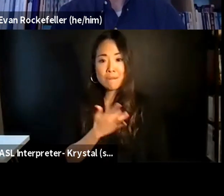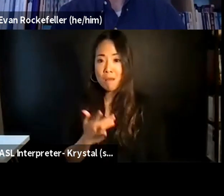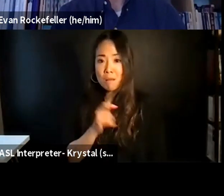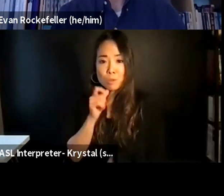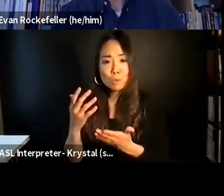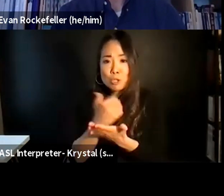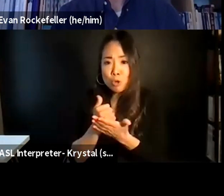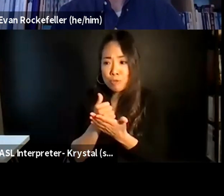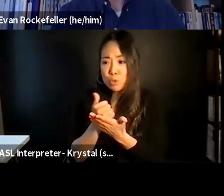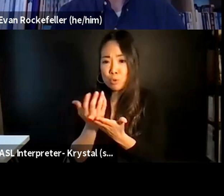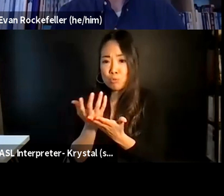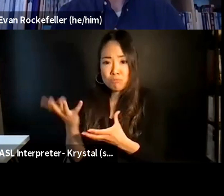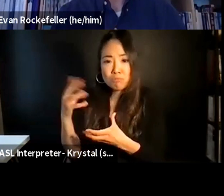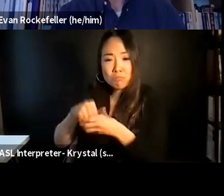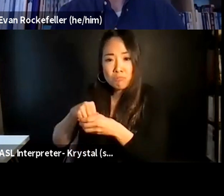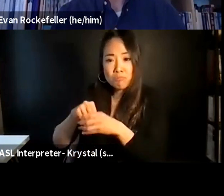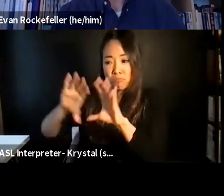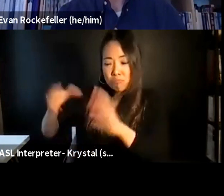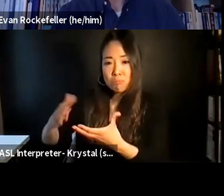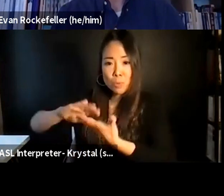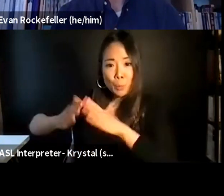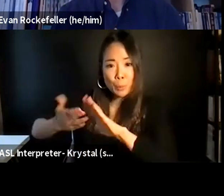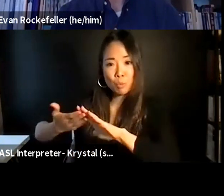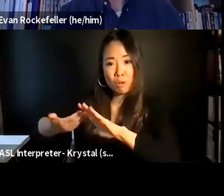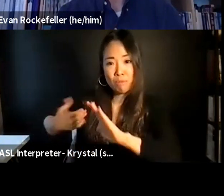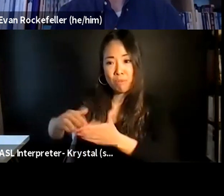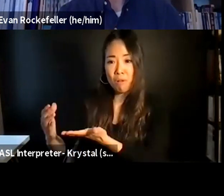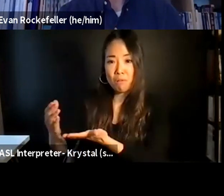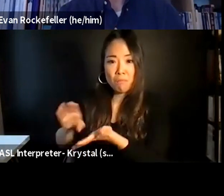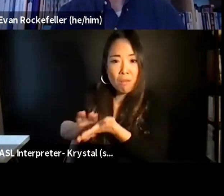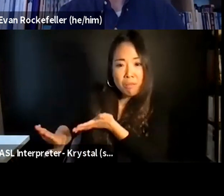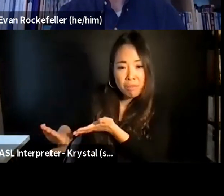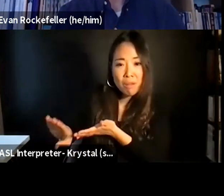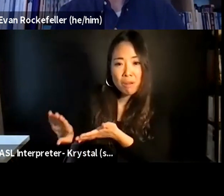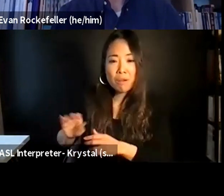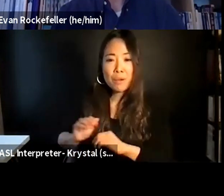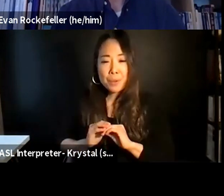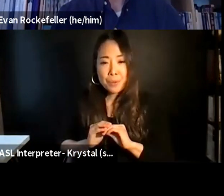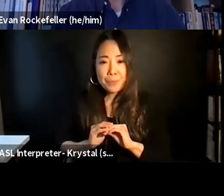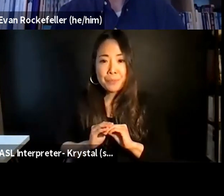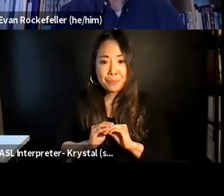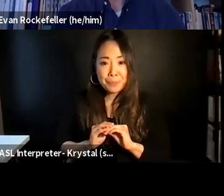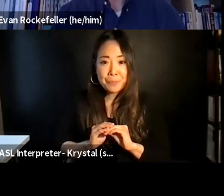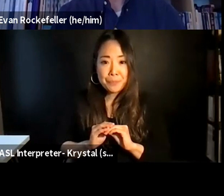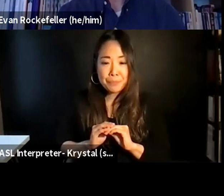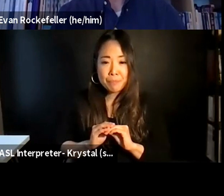having resources that are available to us that are available for other people. Being discriminated against in the workplace,